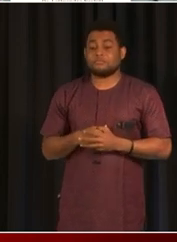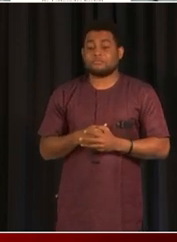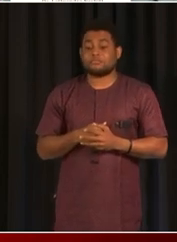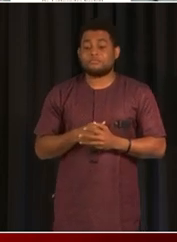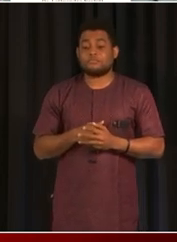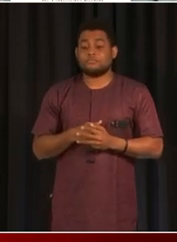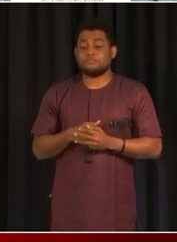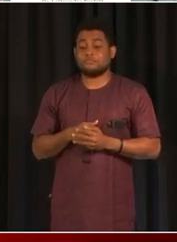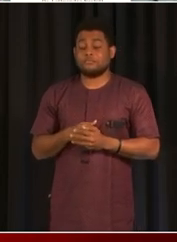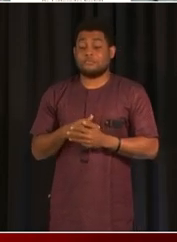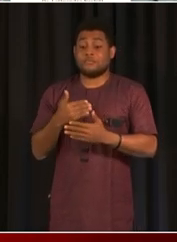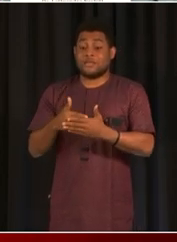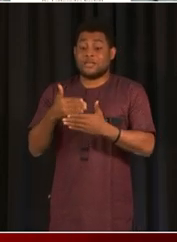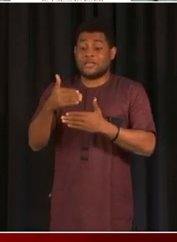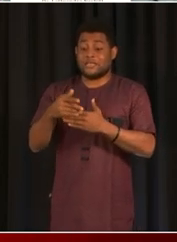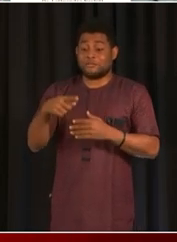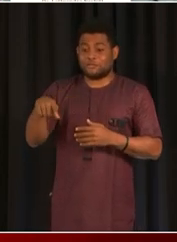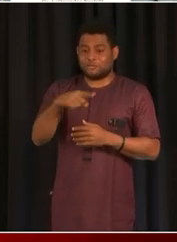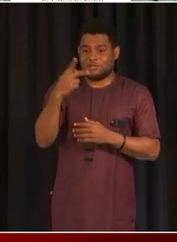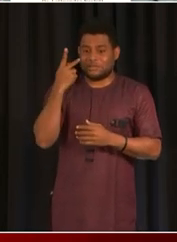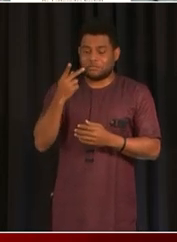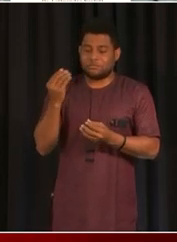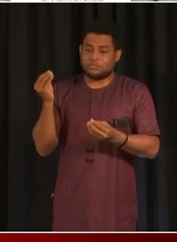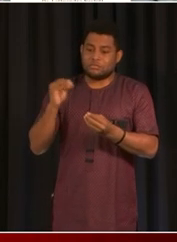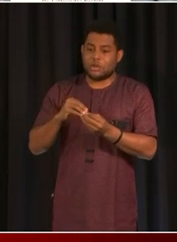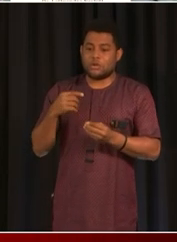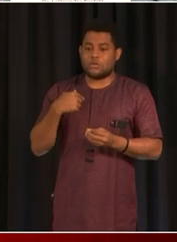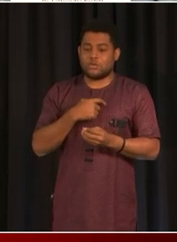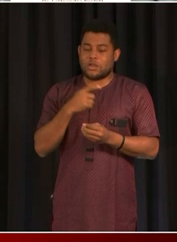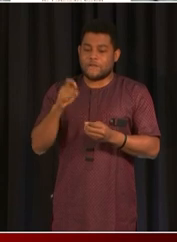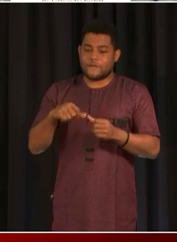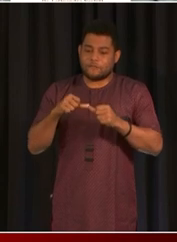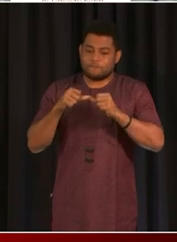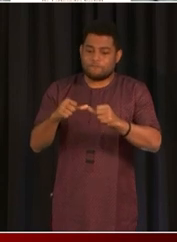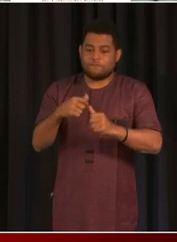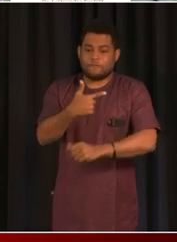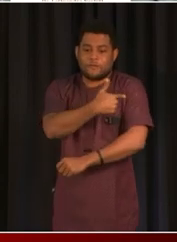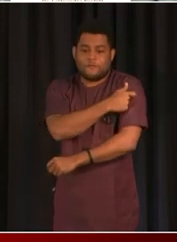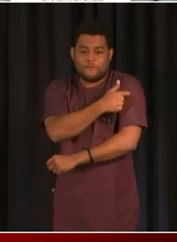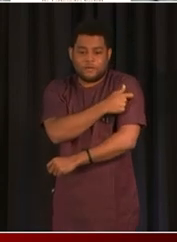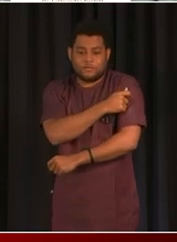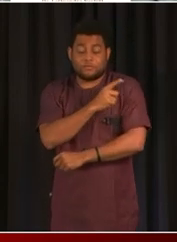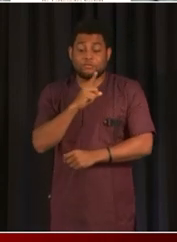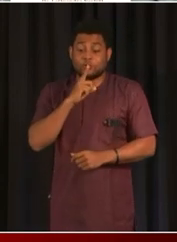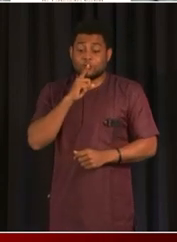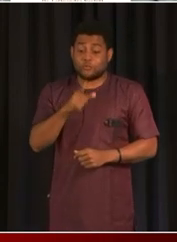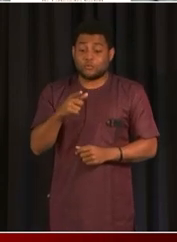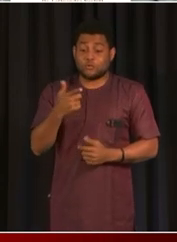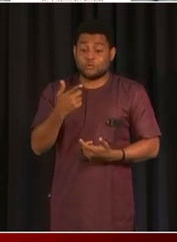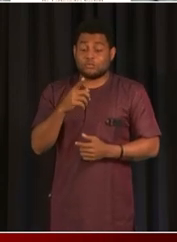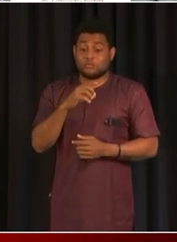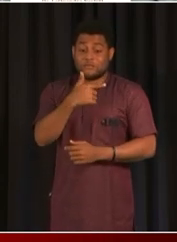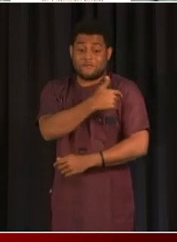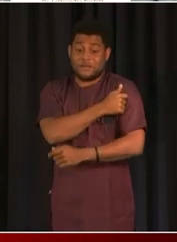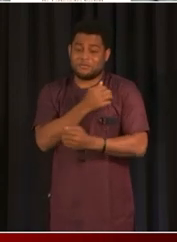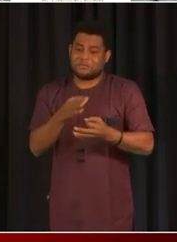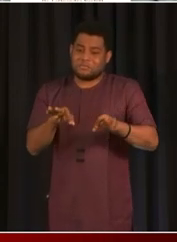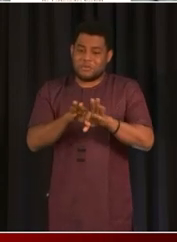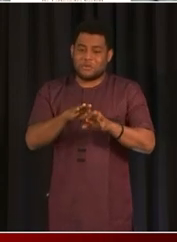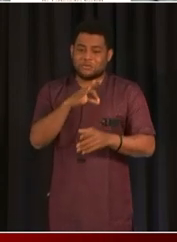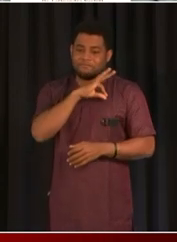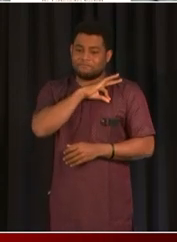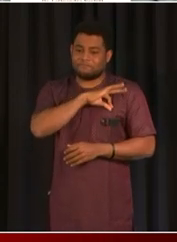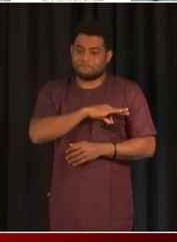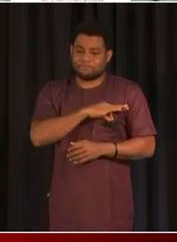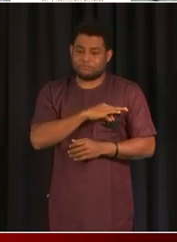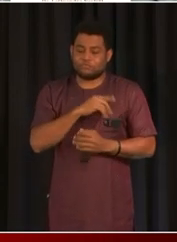even more importantly, we continue to emphasize that vaccines have great benefits, including against the emerging